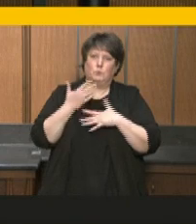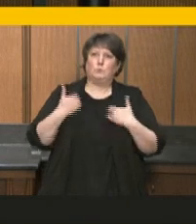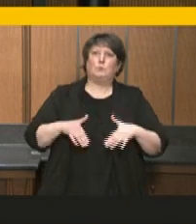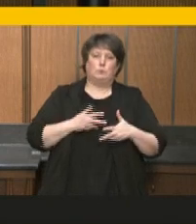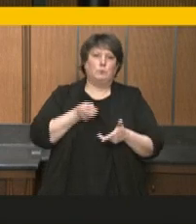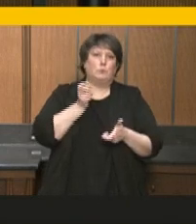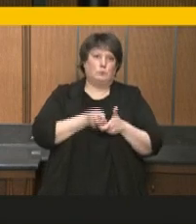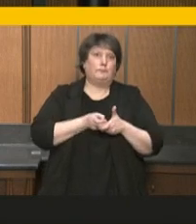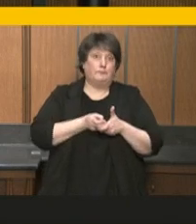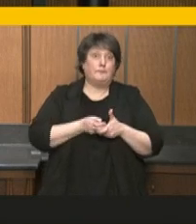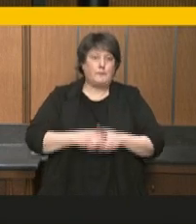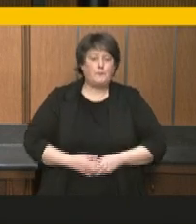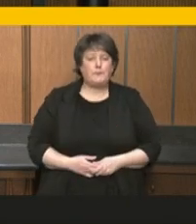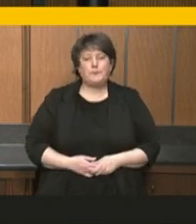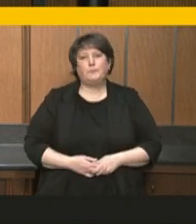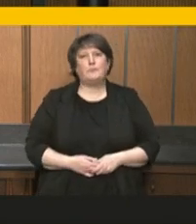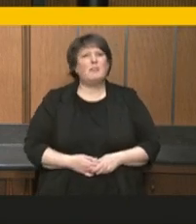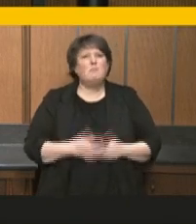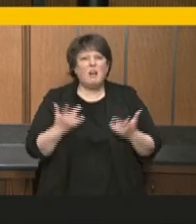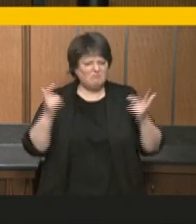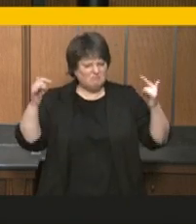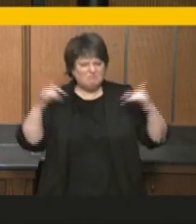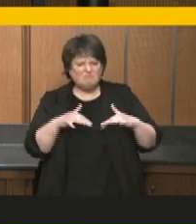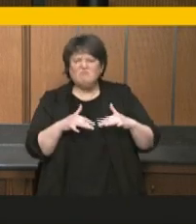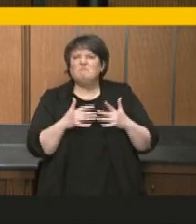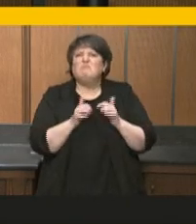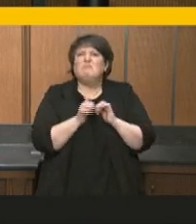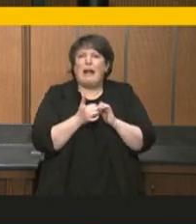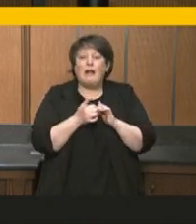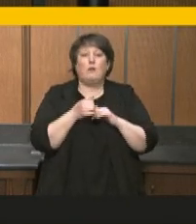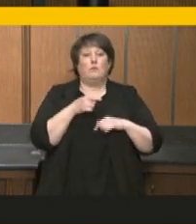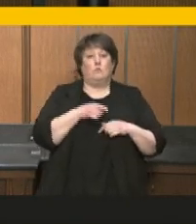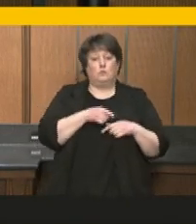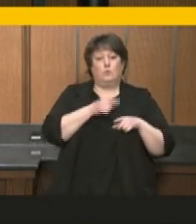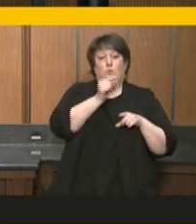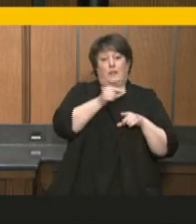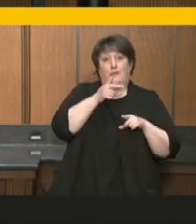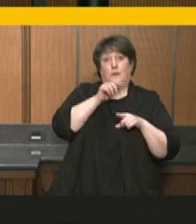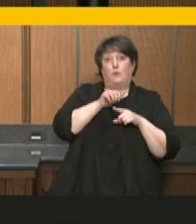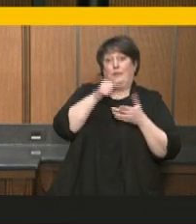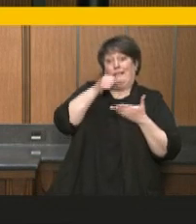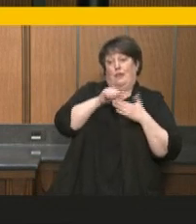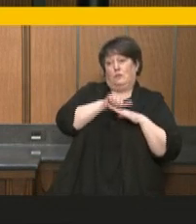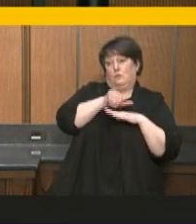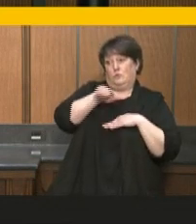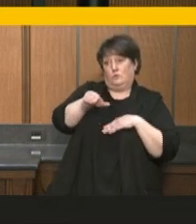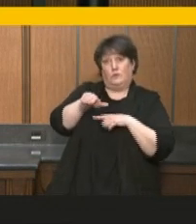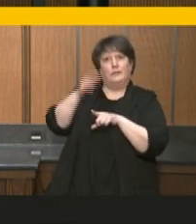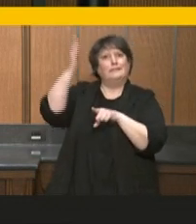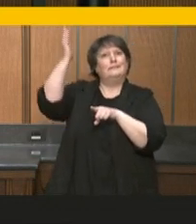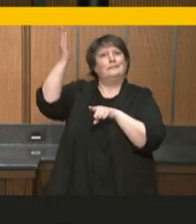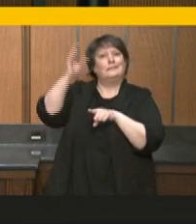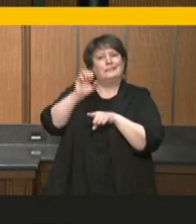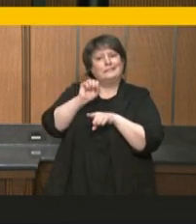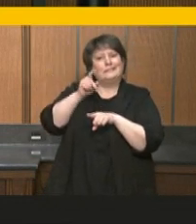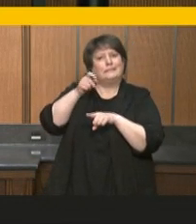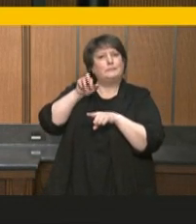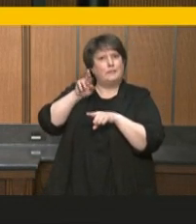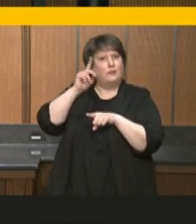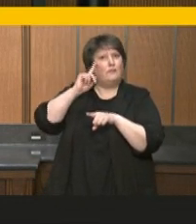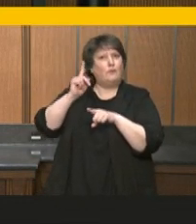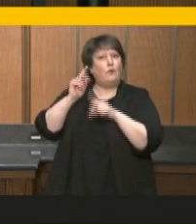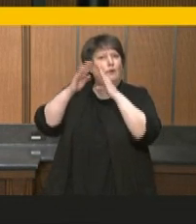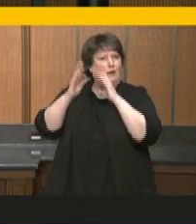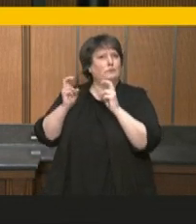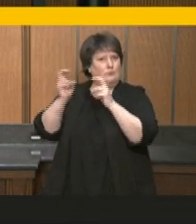work? The government will write a letter to the Speaker of the House of Commons. It will indicate that in the public interest of the